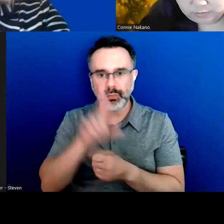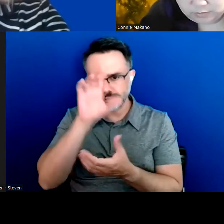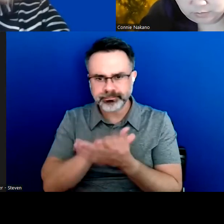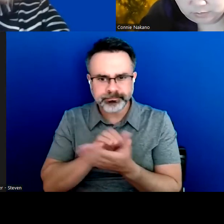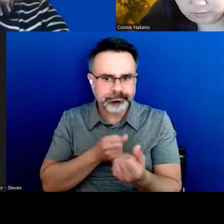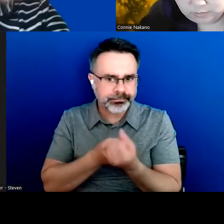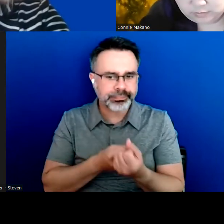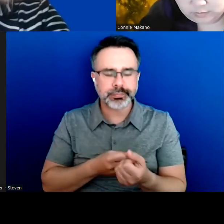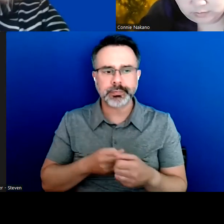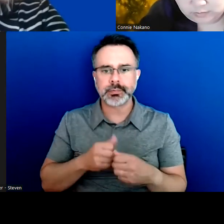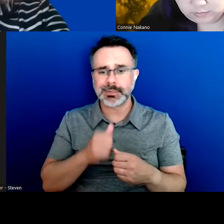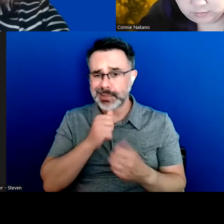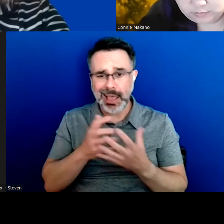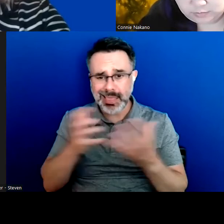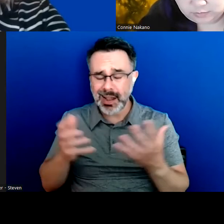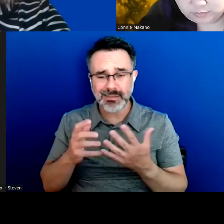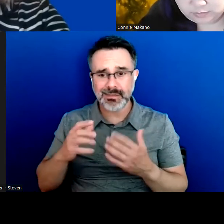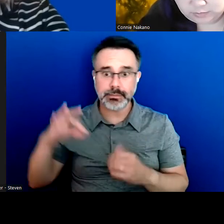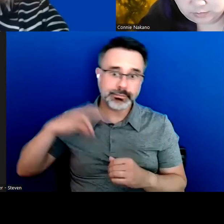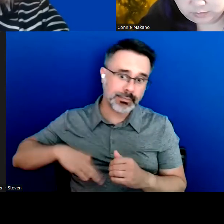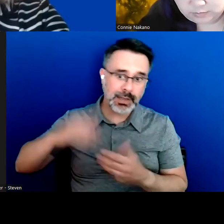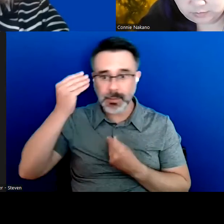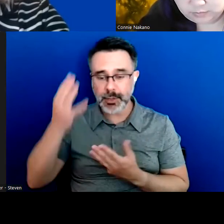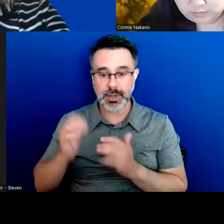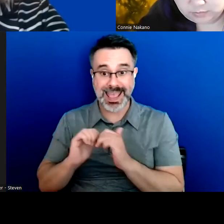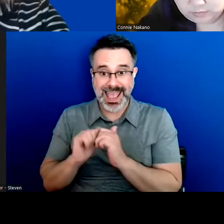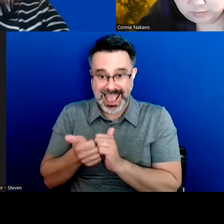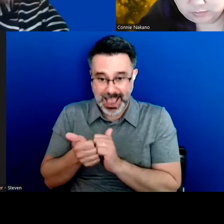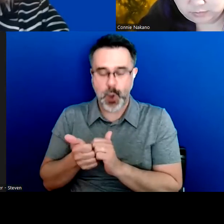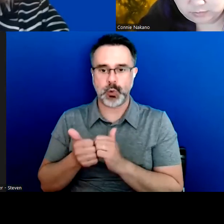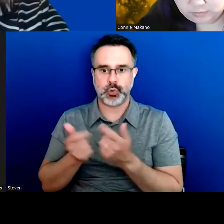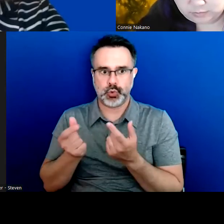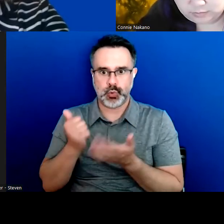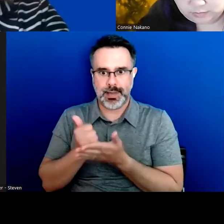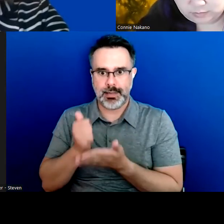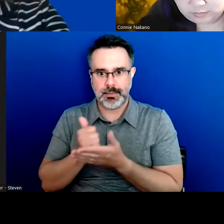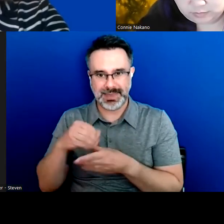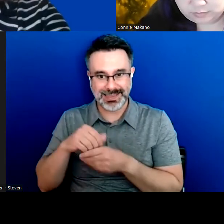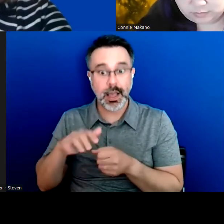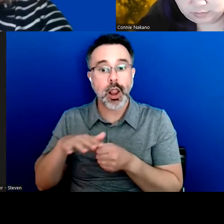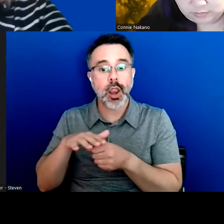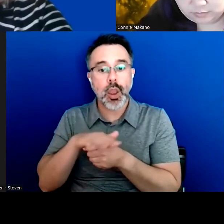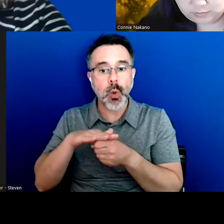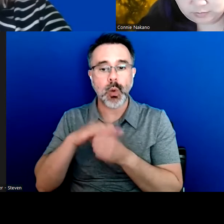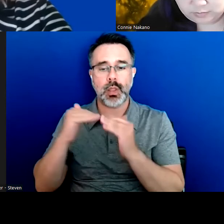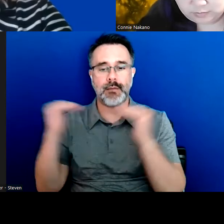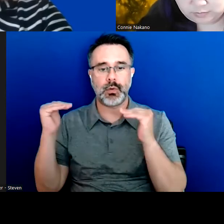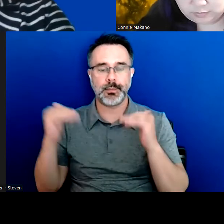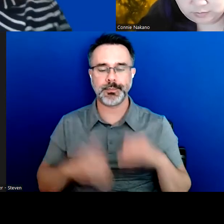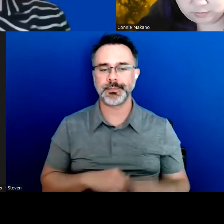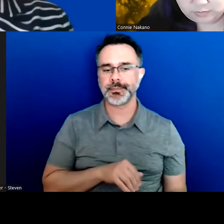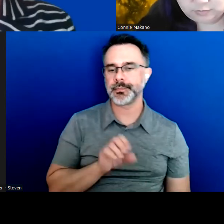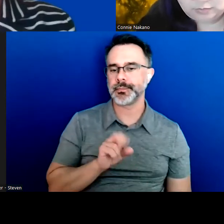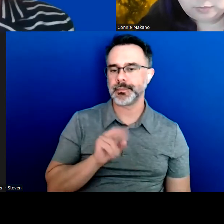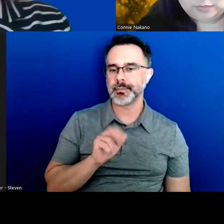really helpful information about how to act at the local level. Mm-hmm. So we would love, I'm